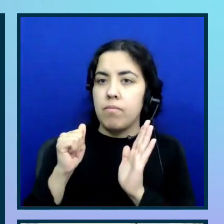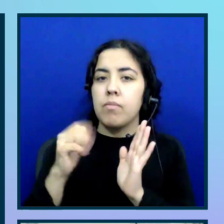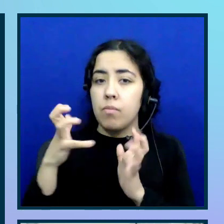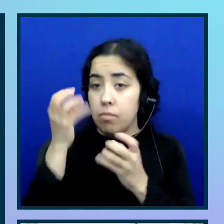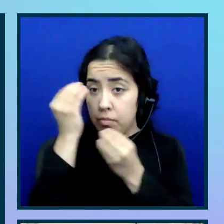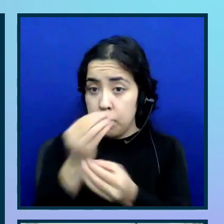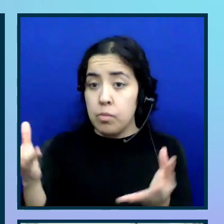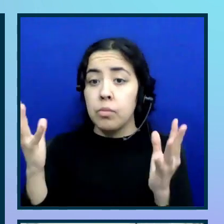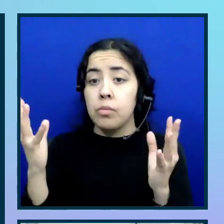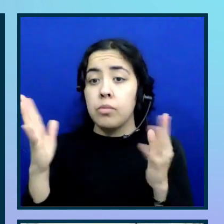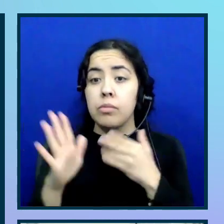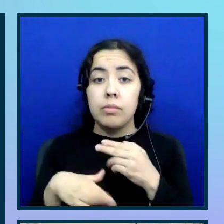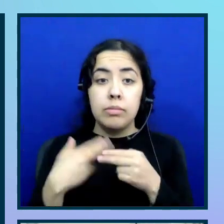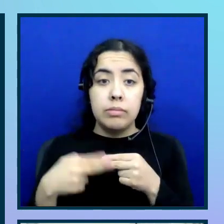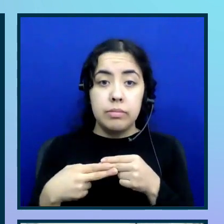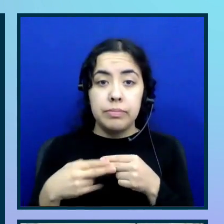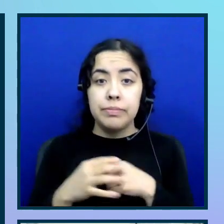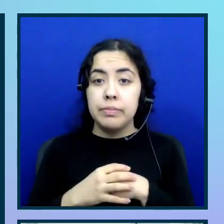know that, next slide,